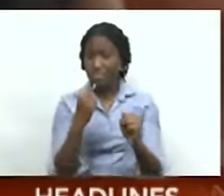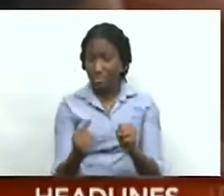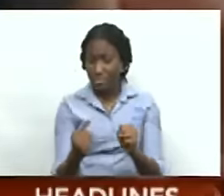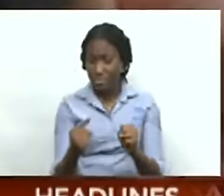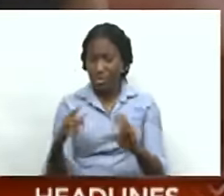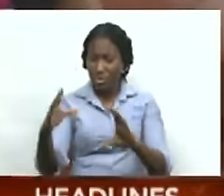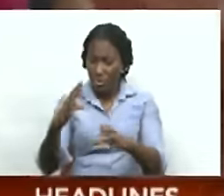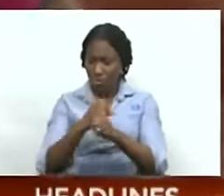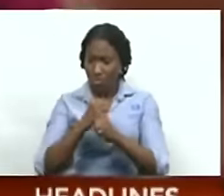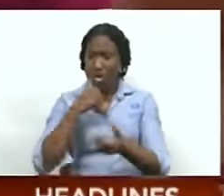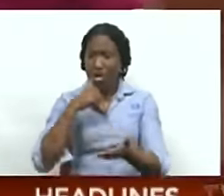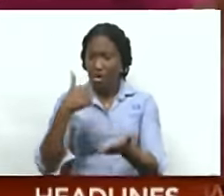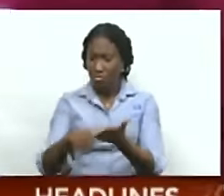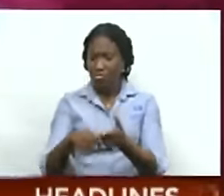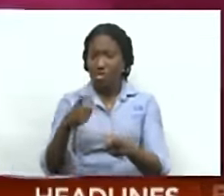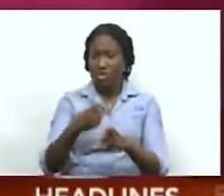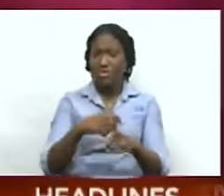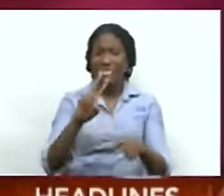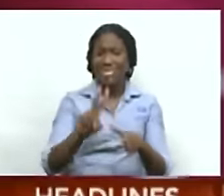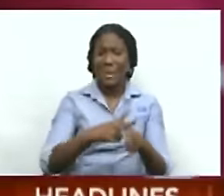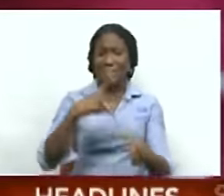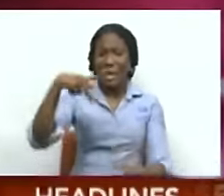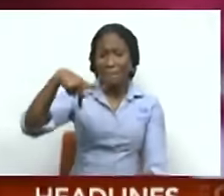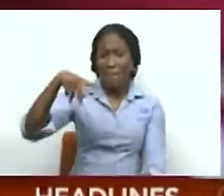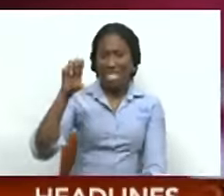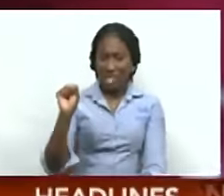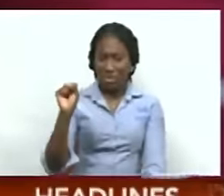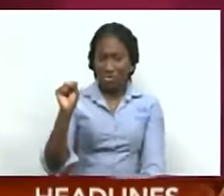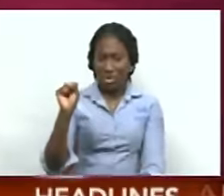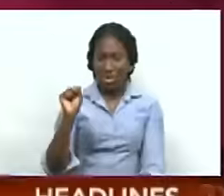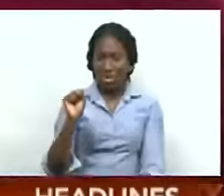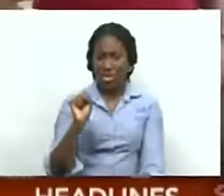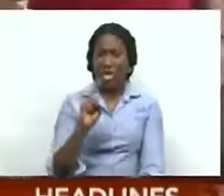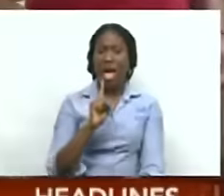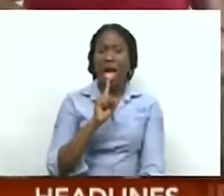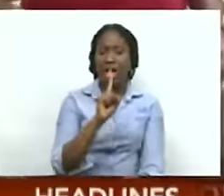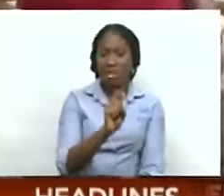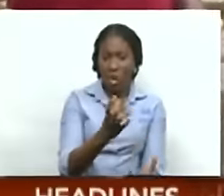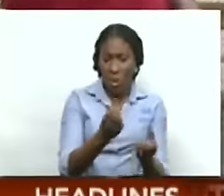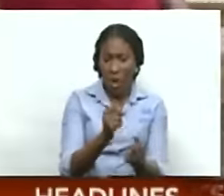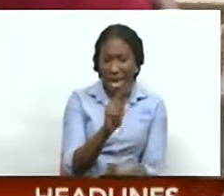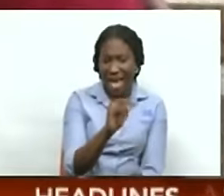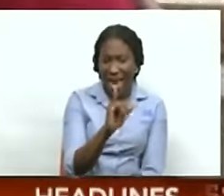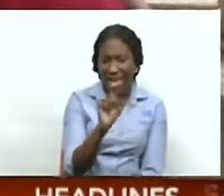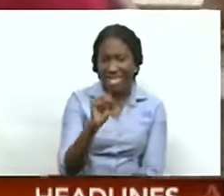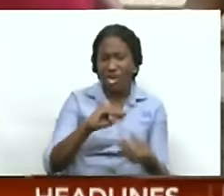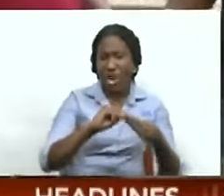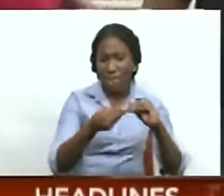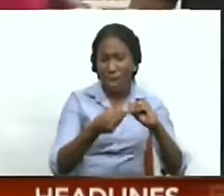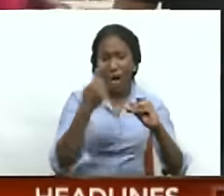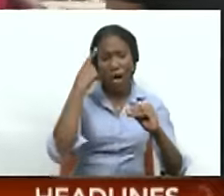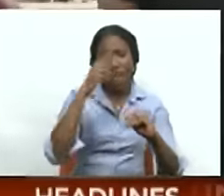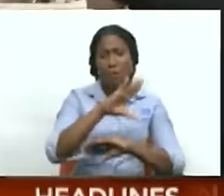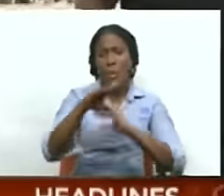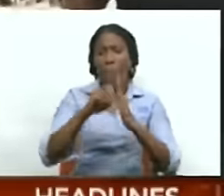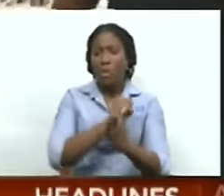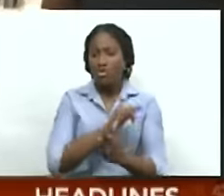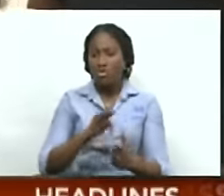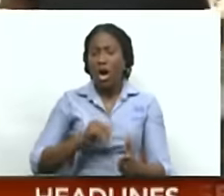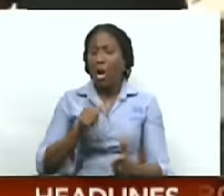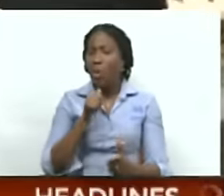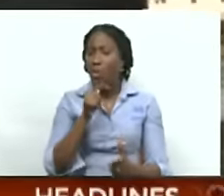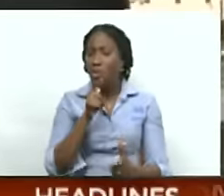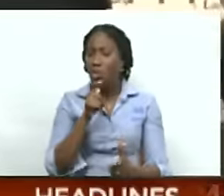Permanent Secretary asking for the NIS numbers of the unpaid members. He said the union already helped with